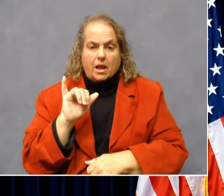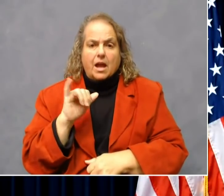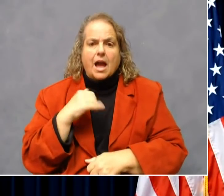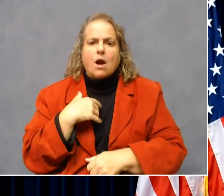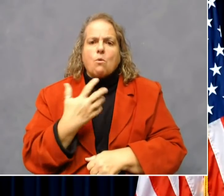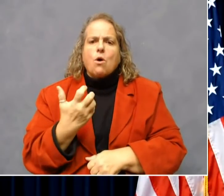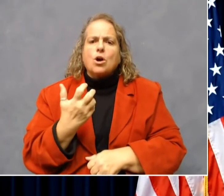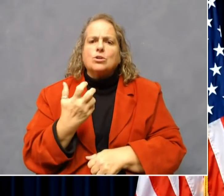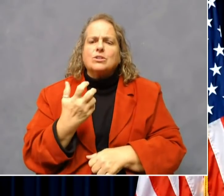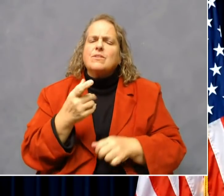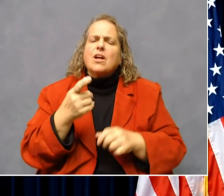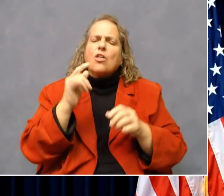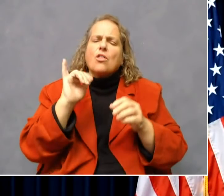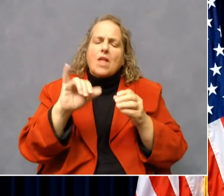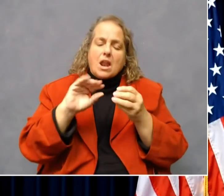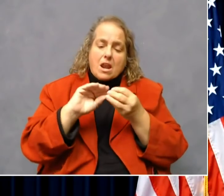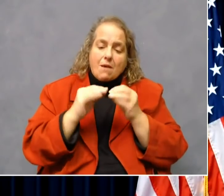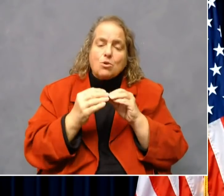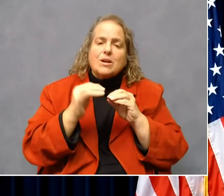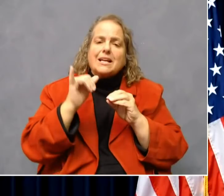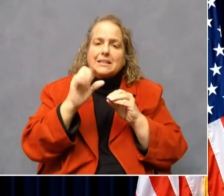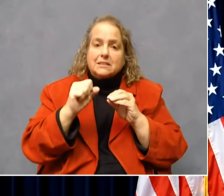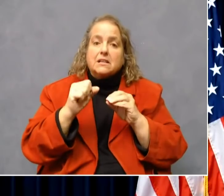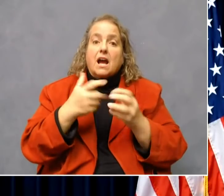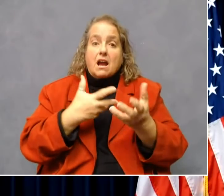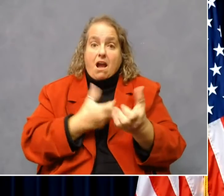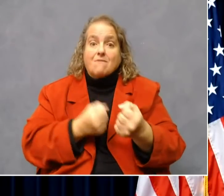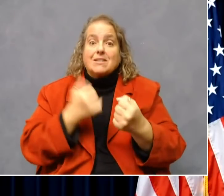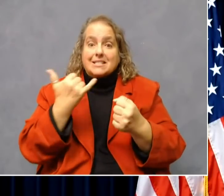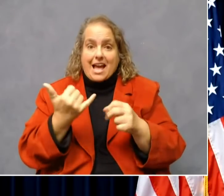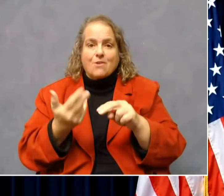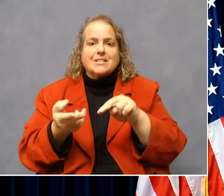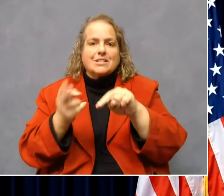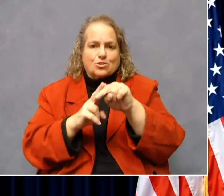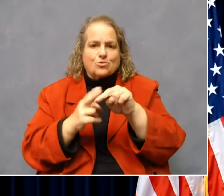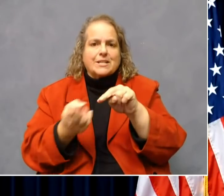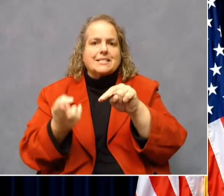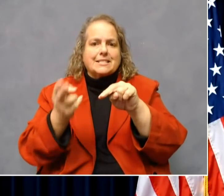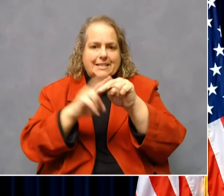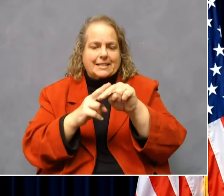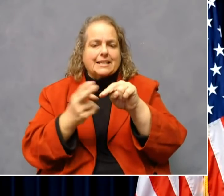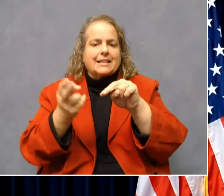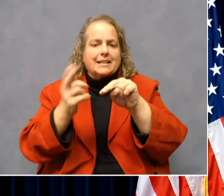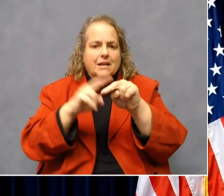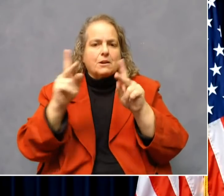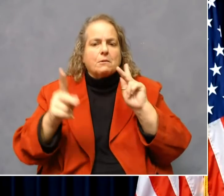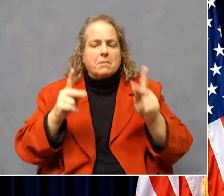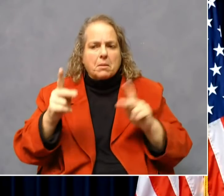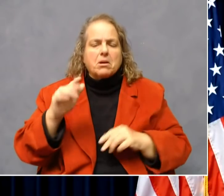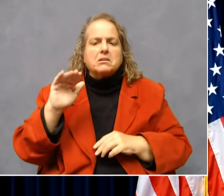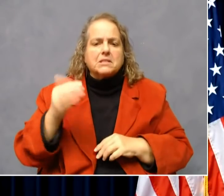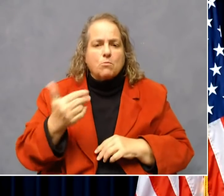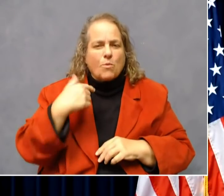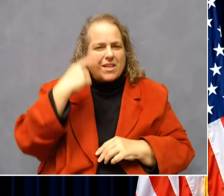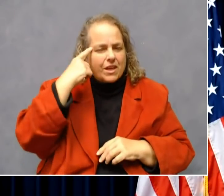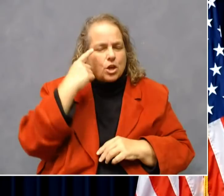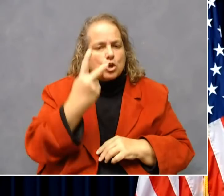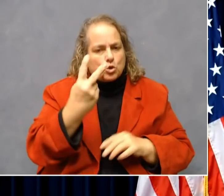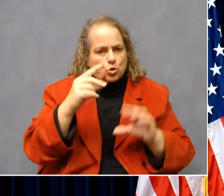confidence is increasing. But we believe in these two groups, the long-term care